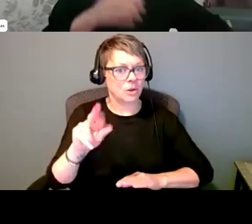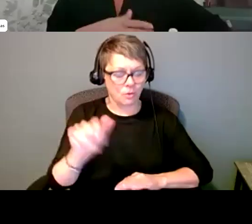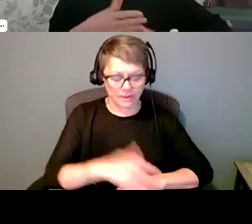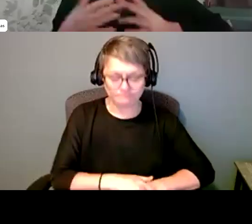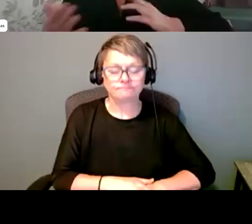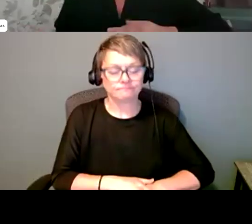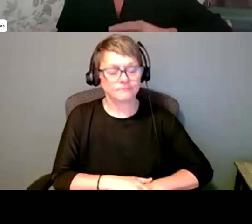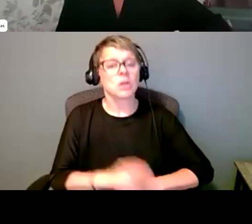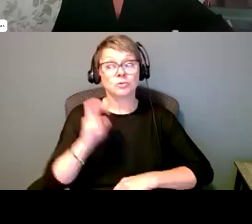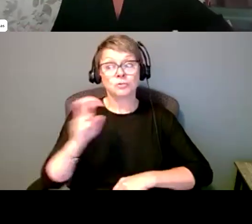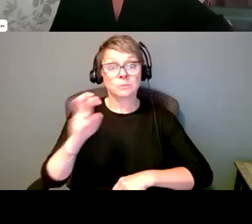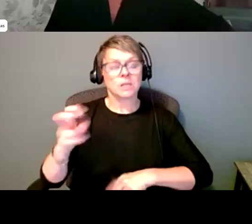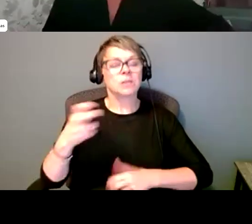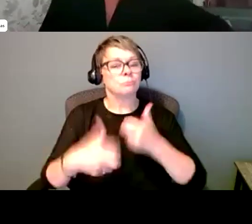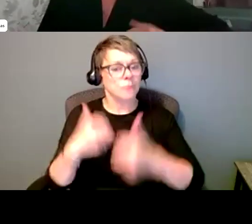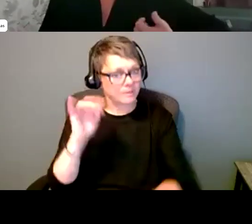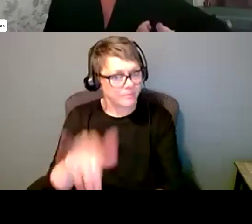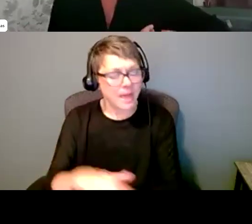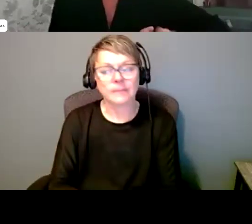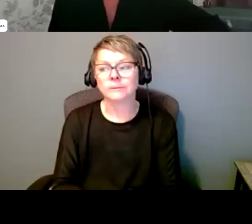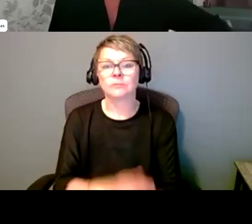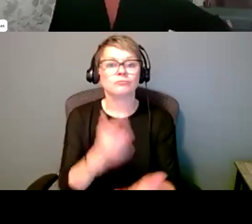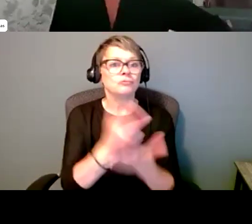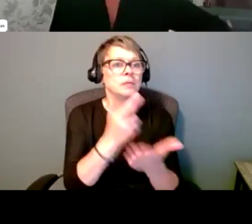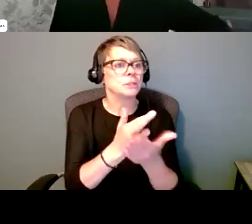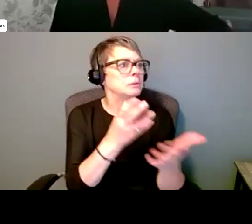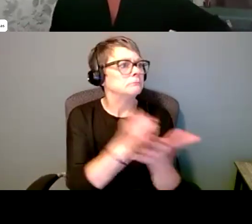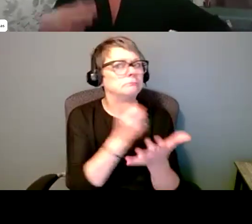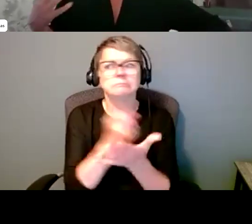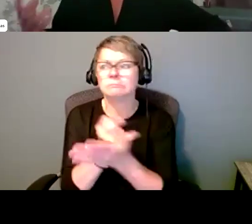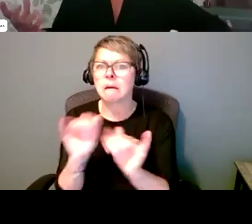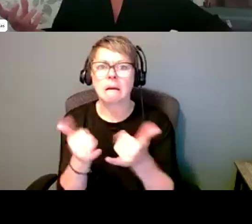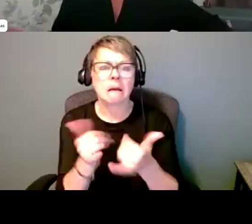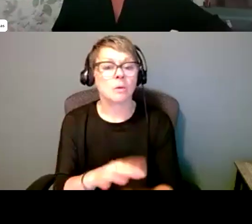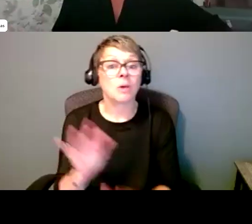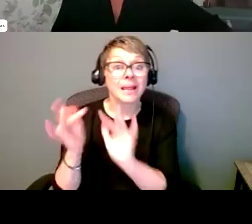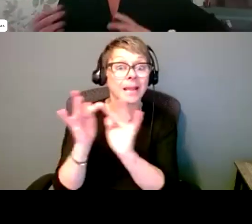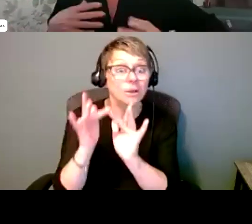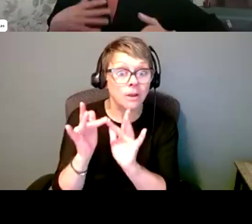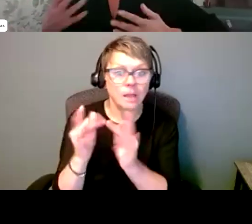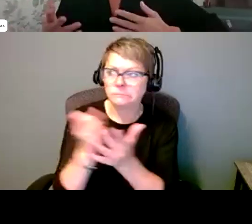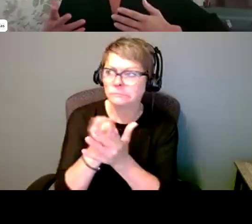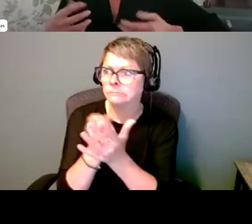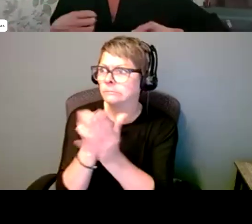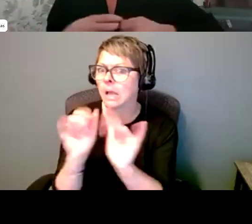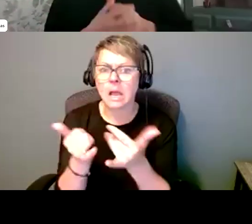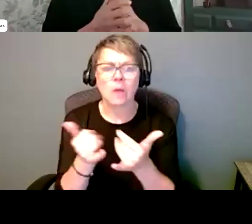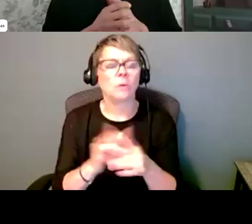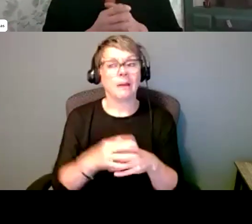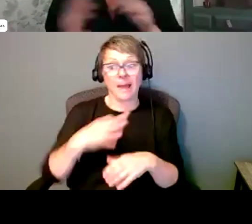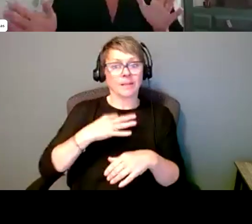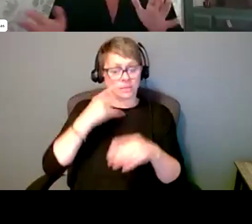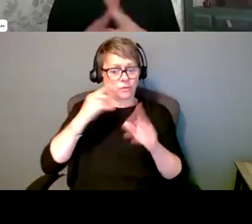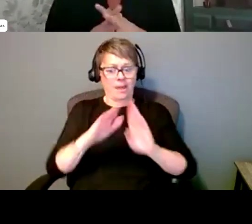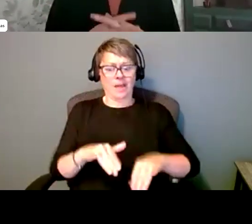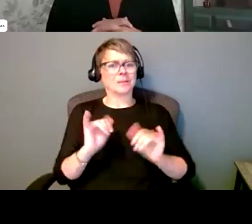with transportation, access to resources, access to internet, getting online applications for housing,